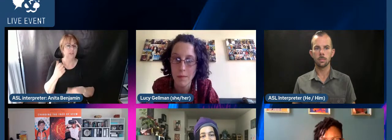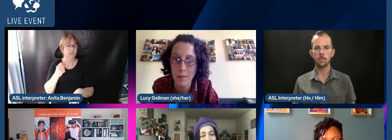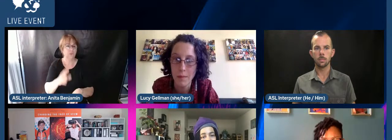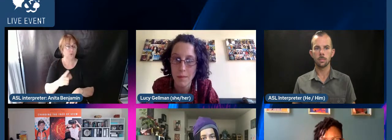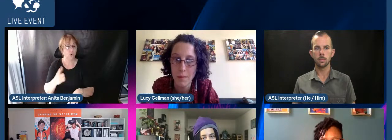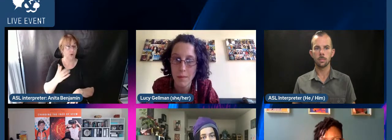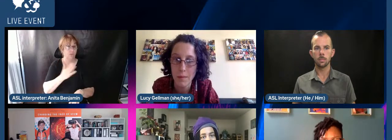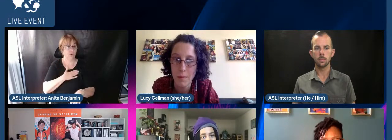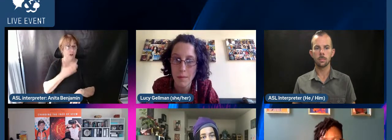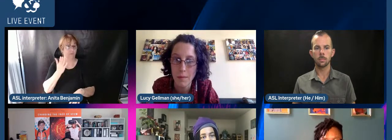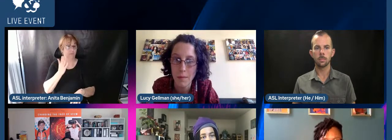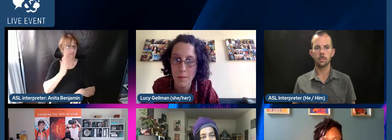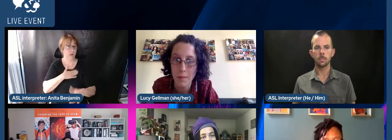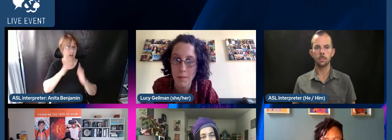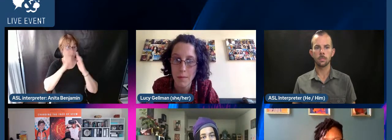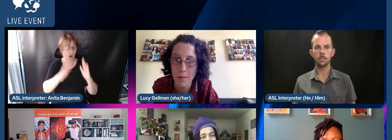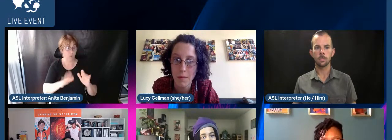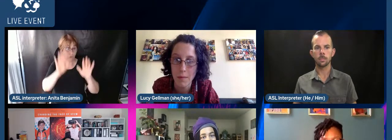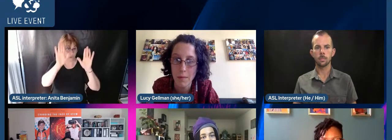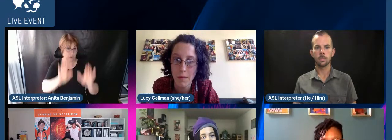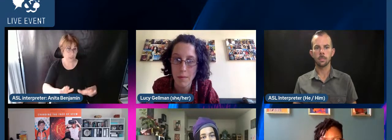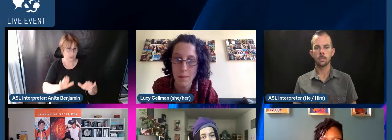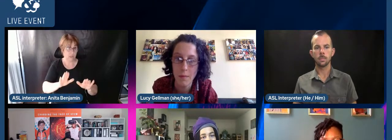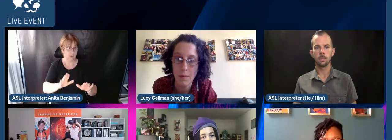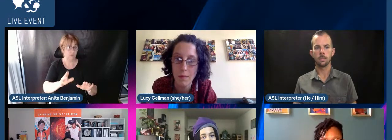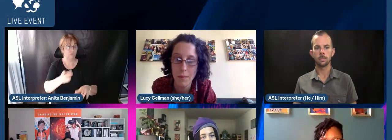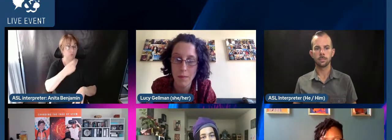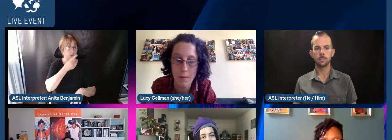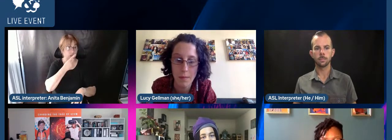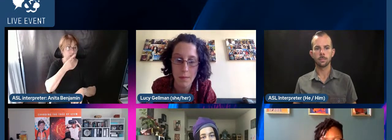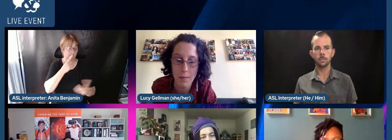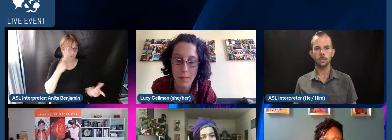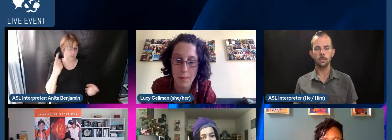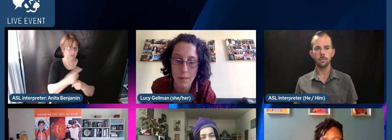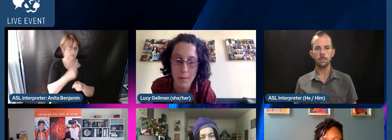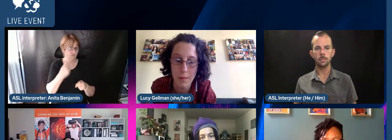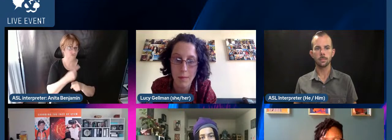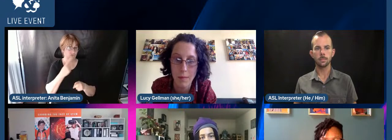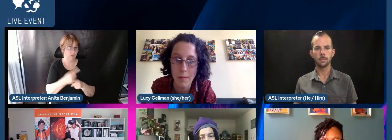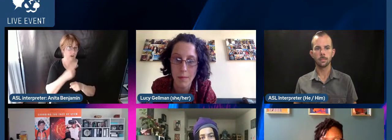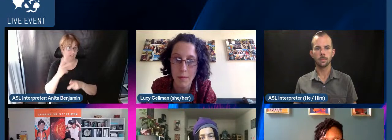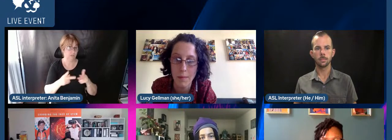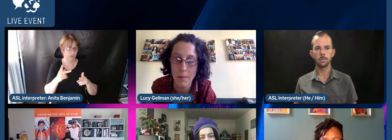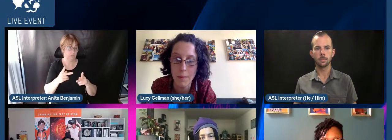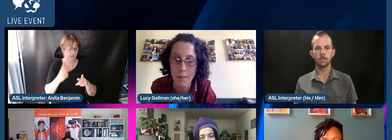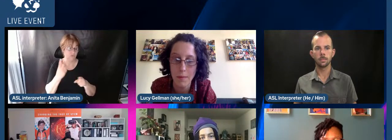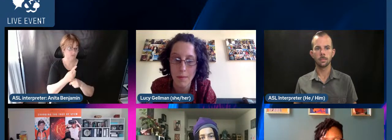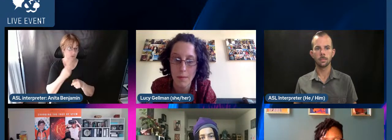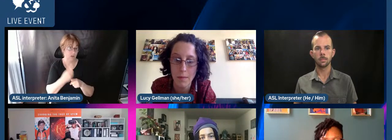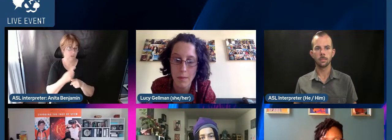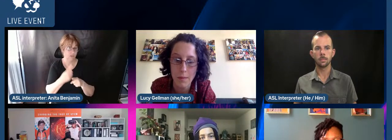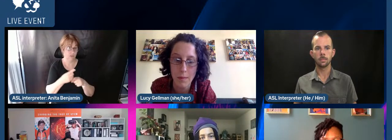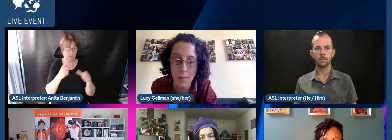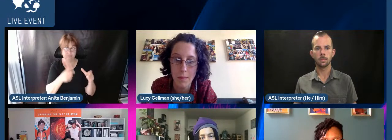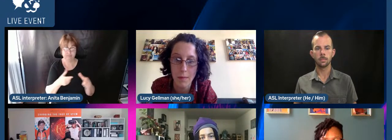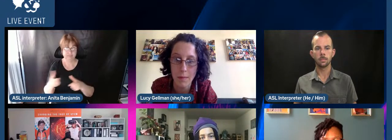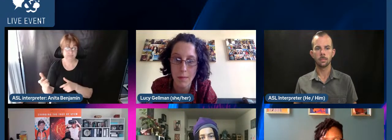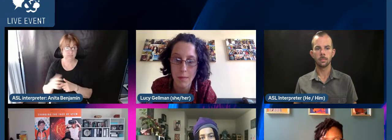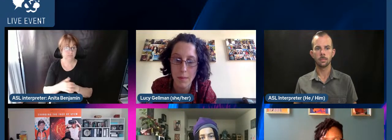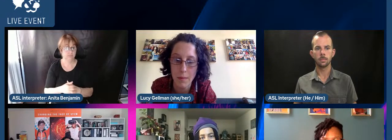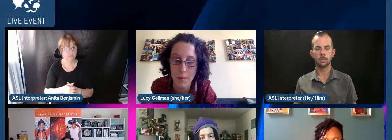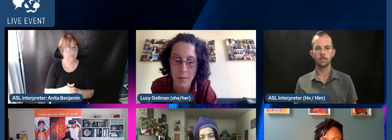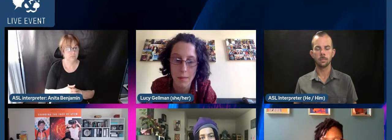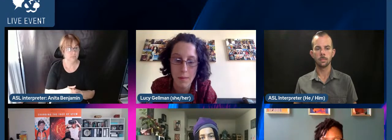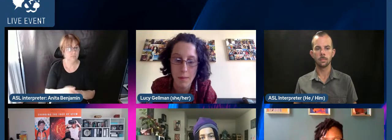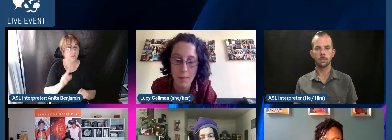for Sunday for dinner, you're just going to see regular Black people. But the wonderful thing about how I